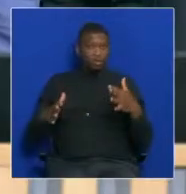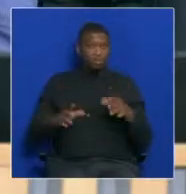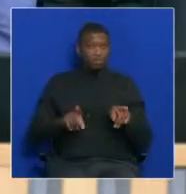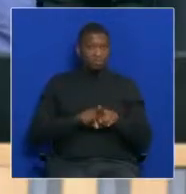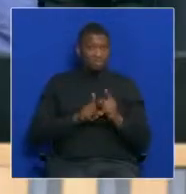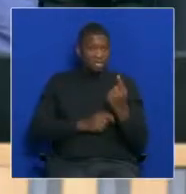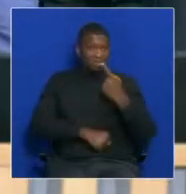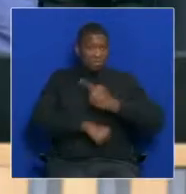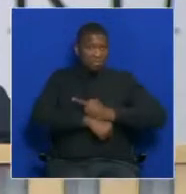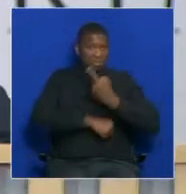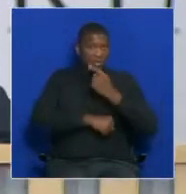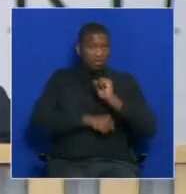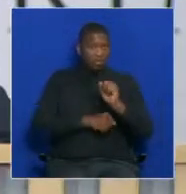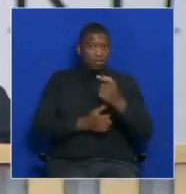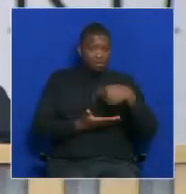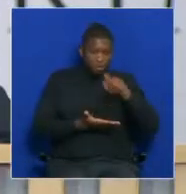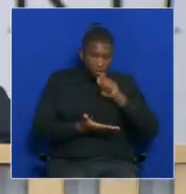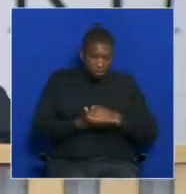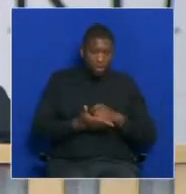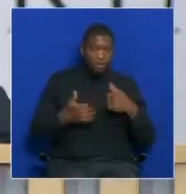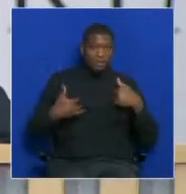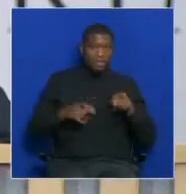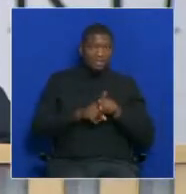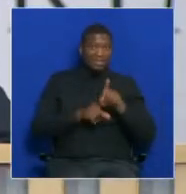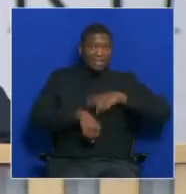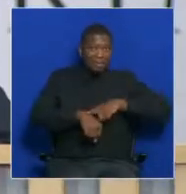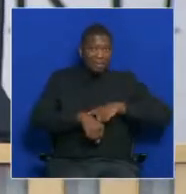signed and authorized it? Yes.